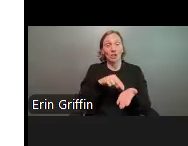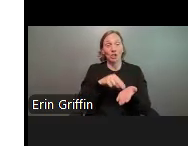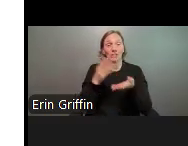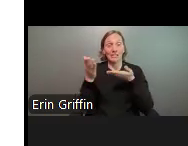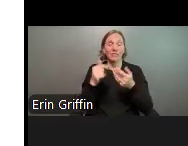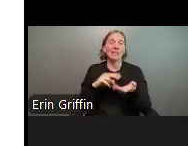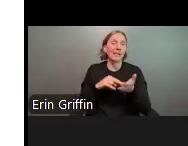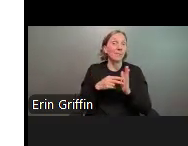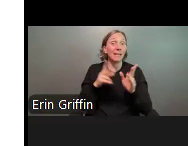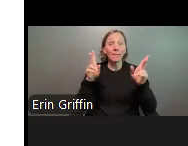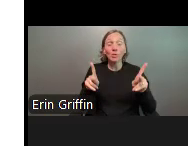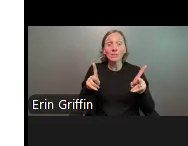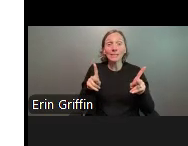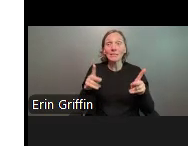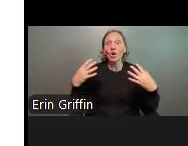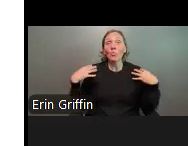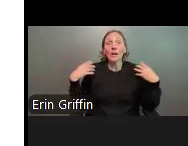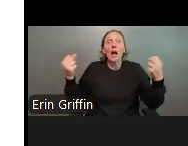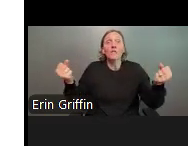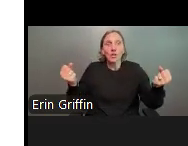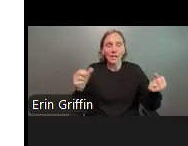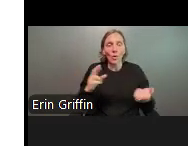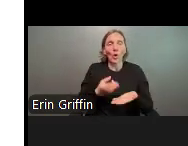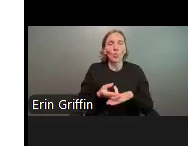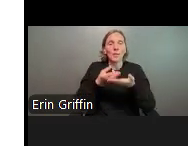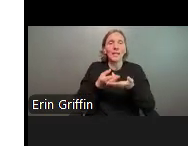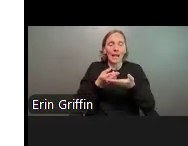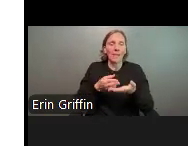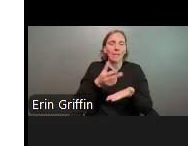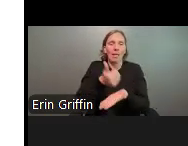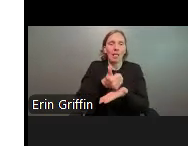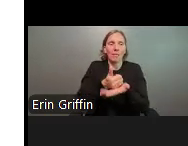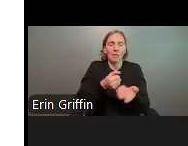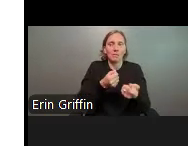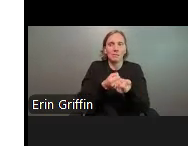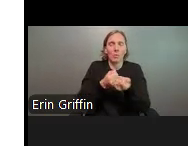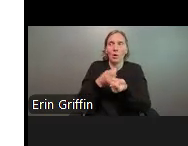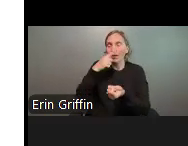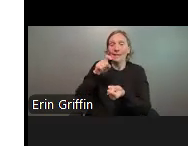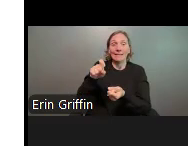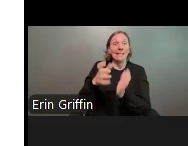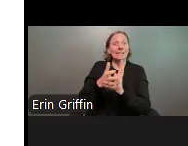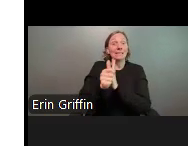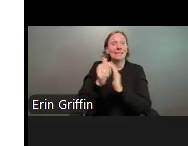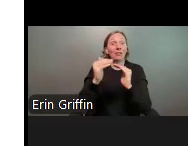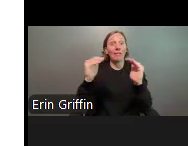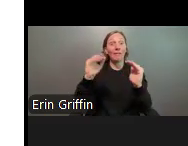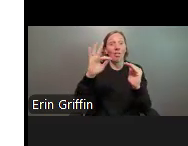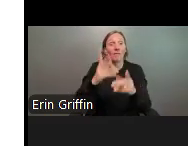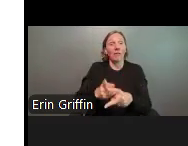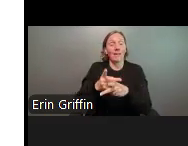recovering and rehabilitating, right? Needing that skilled level of care. This mirrors our structure